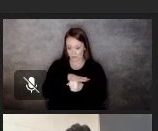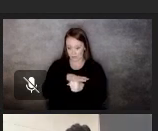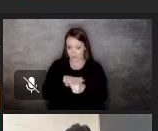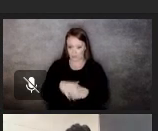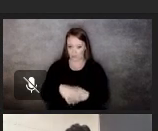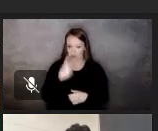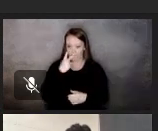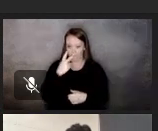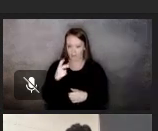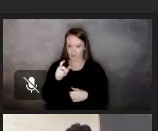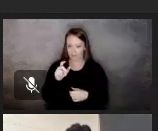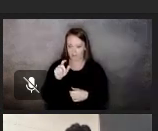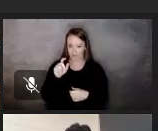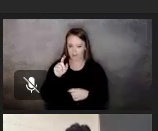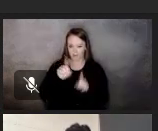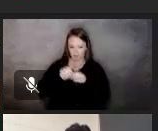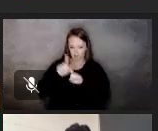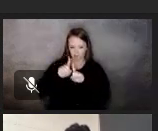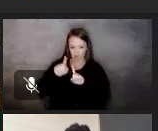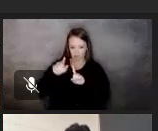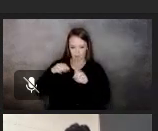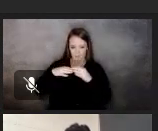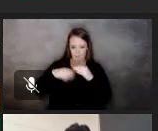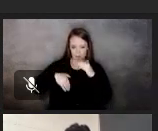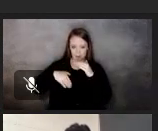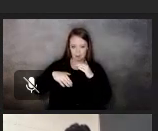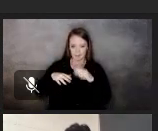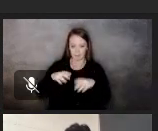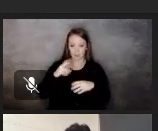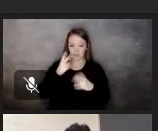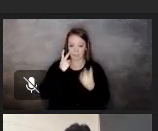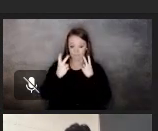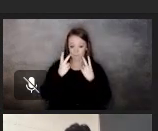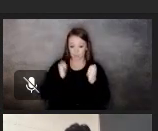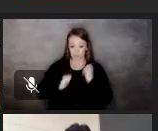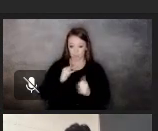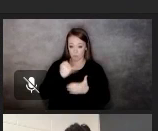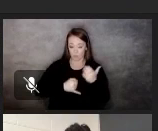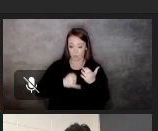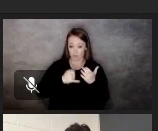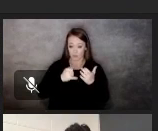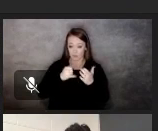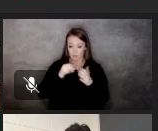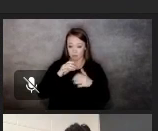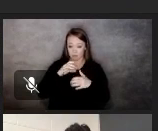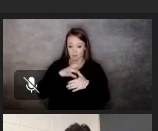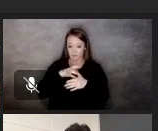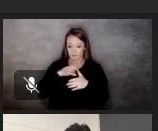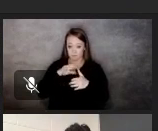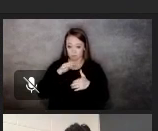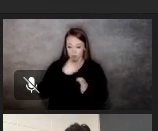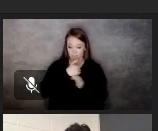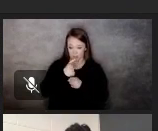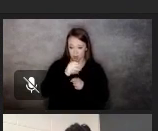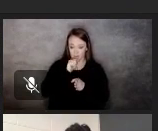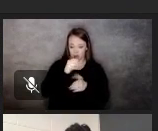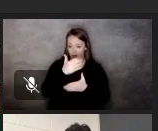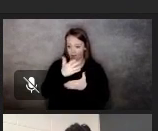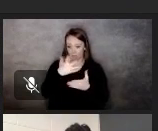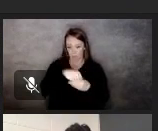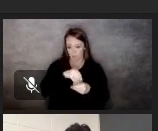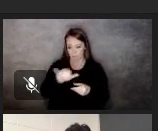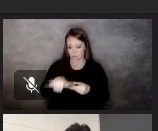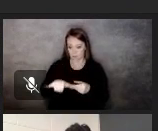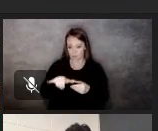of the screen, the visual and performing arts content is not part of that statute. However, this revision process